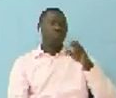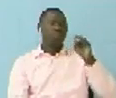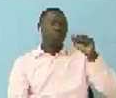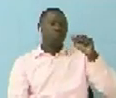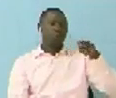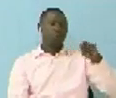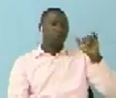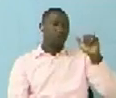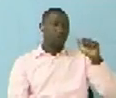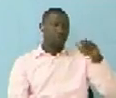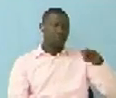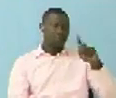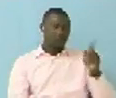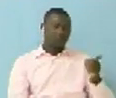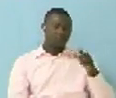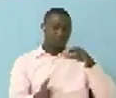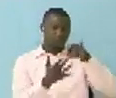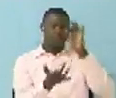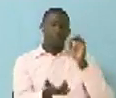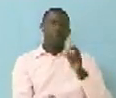known fact. It is a known